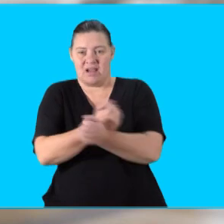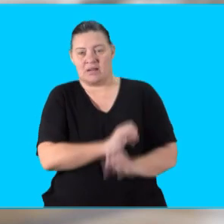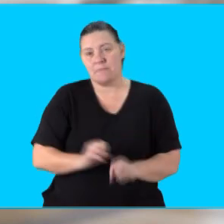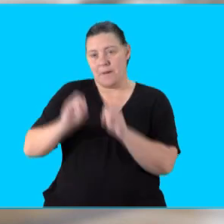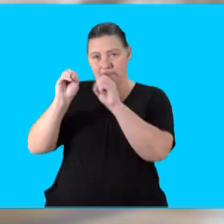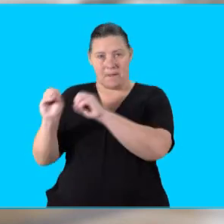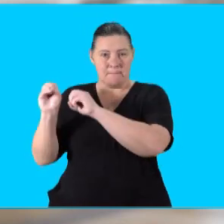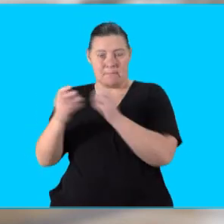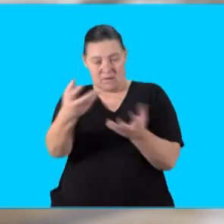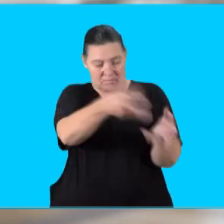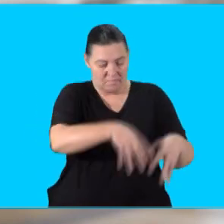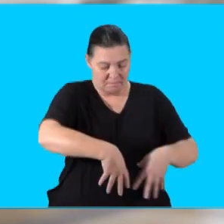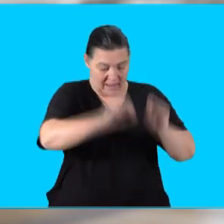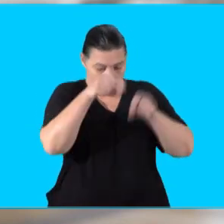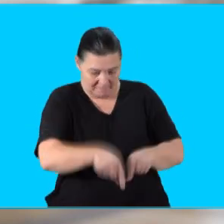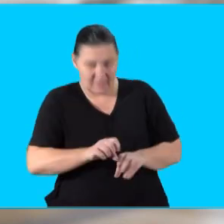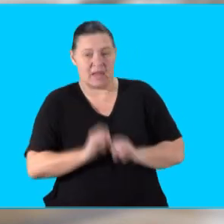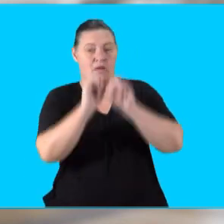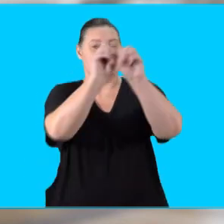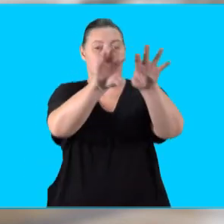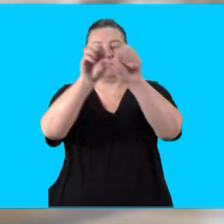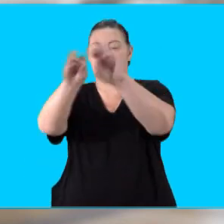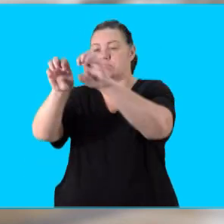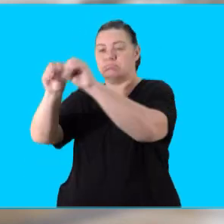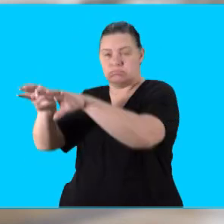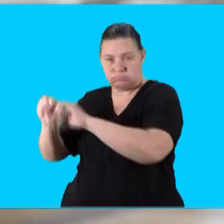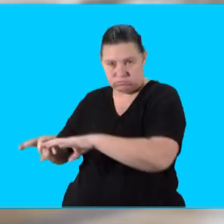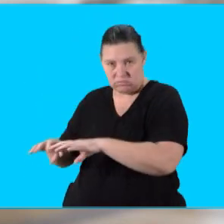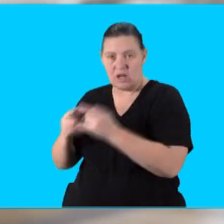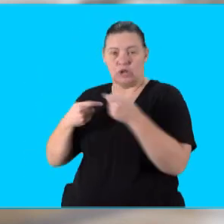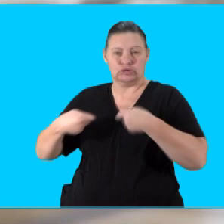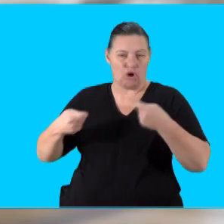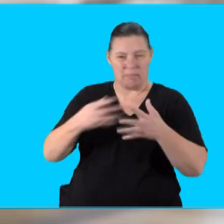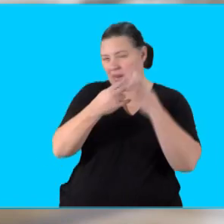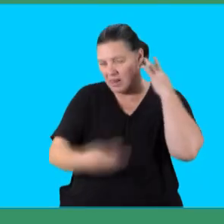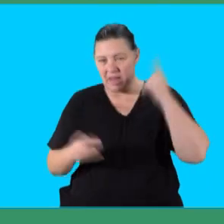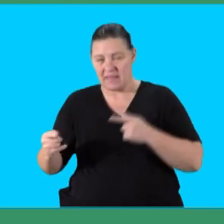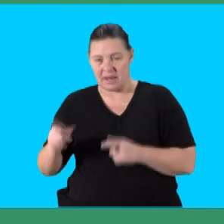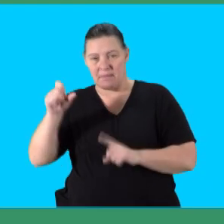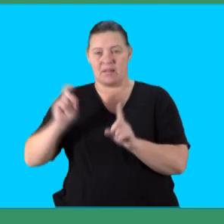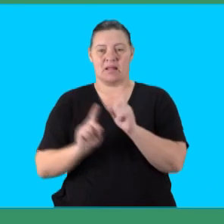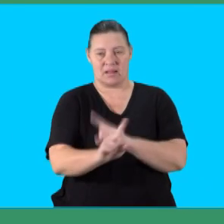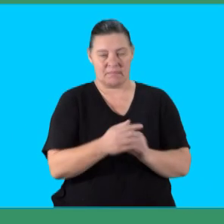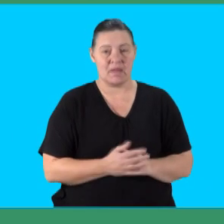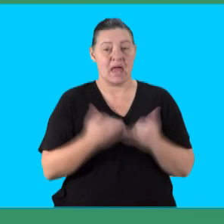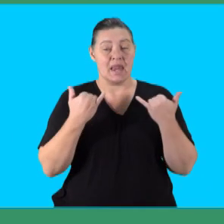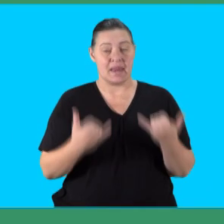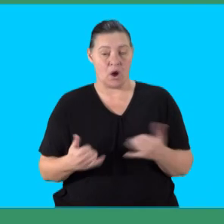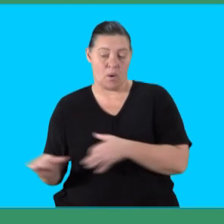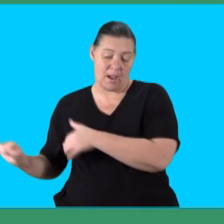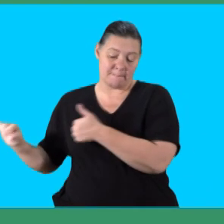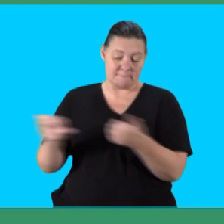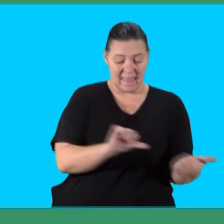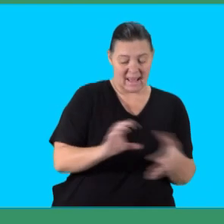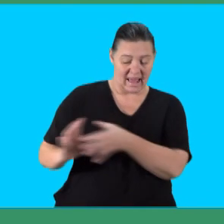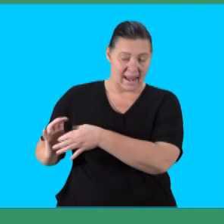different destinations where the consumers can be able to reach or even buy those products. Here's an example of a backward